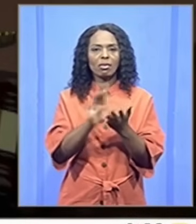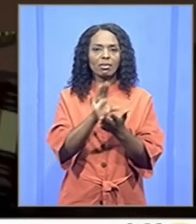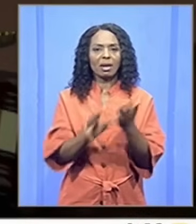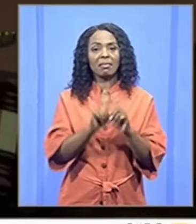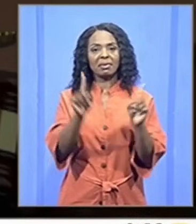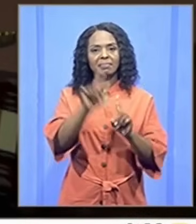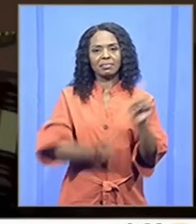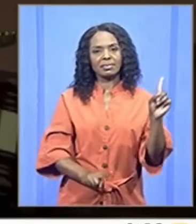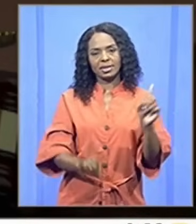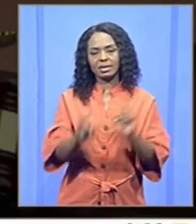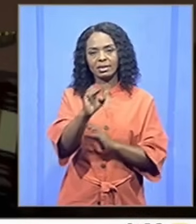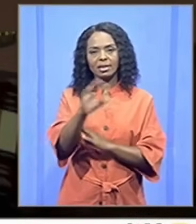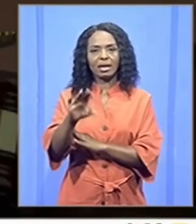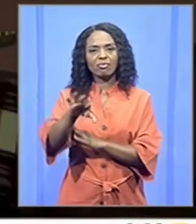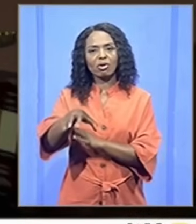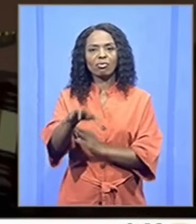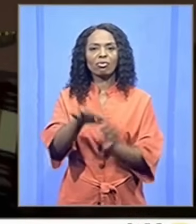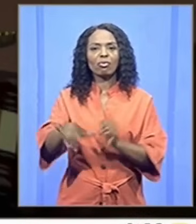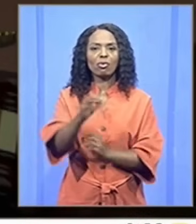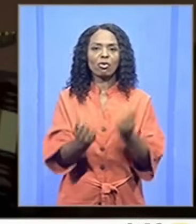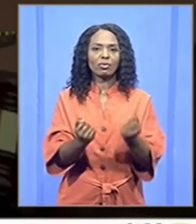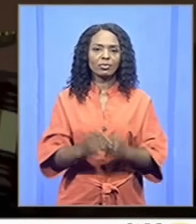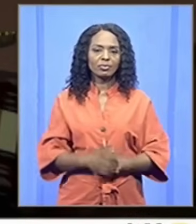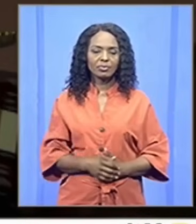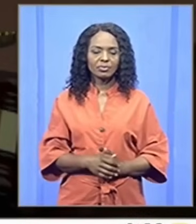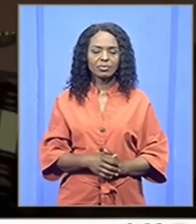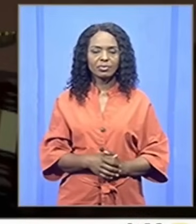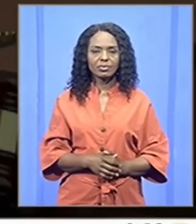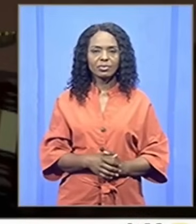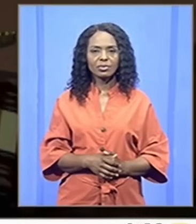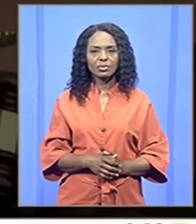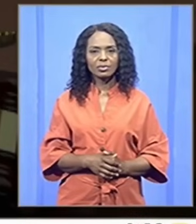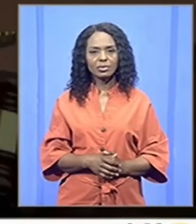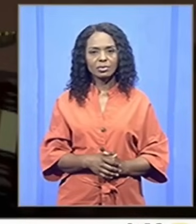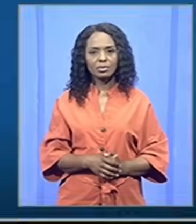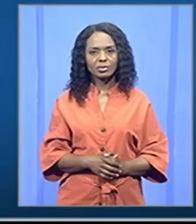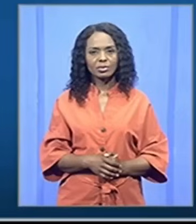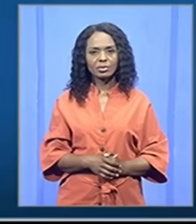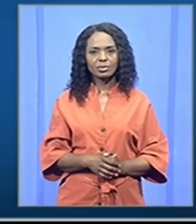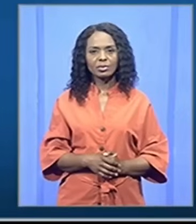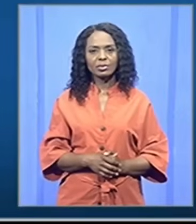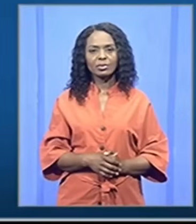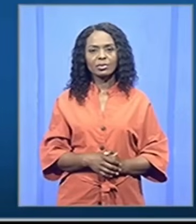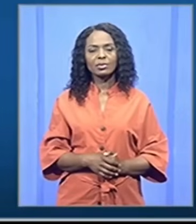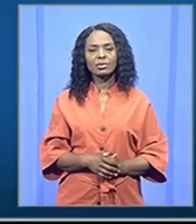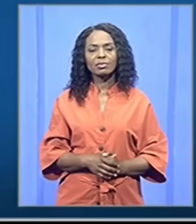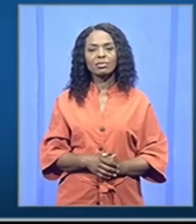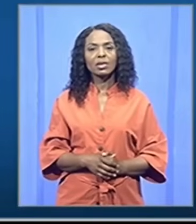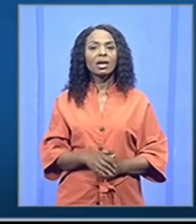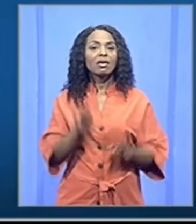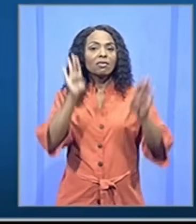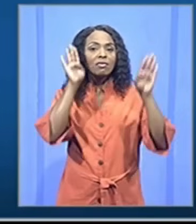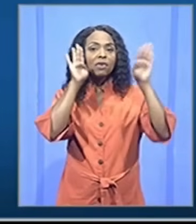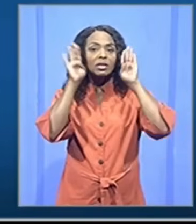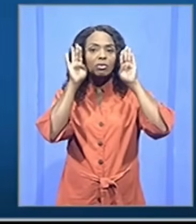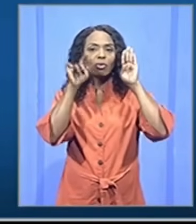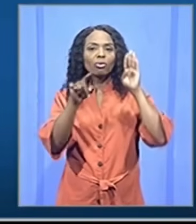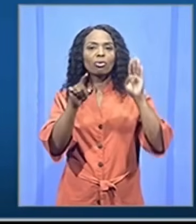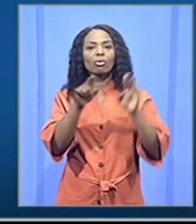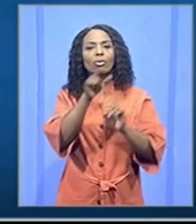ke kgorotsheko ya selete ka Eastern Cape. Letlakaleng la Facebook